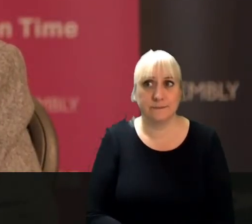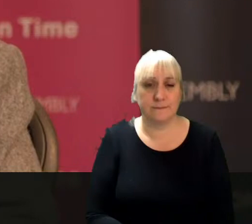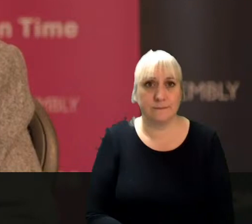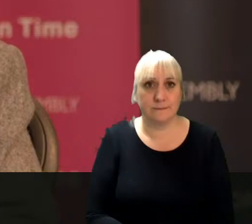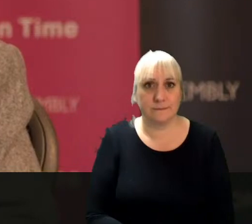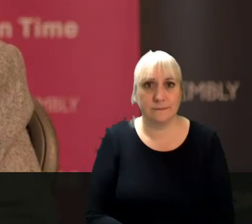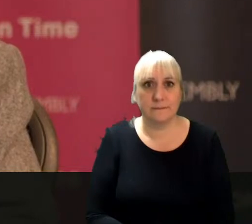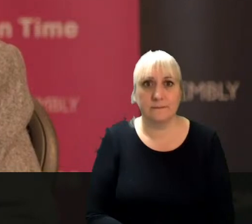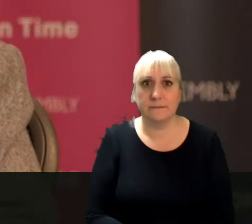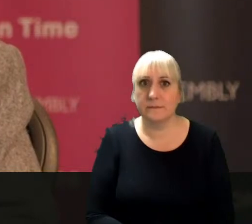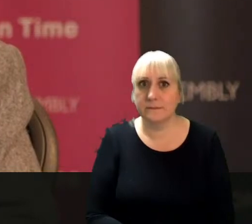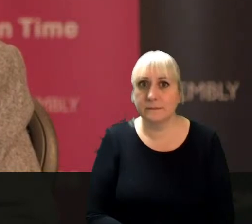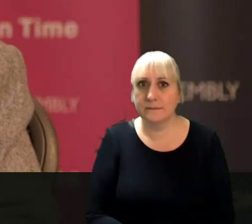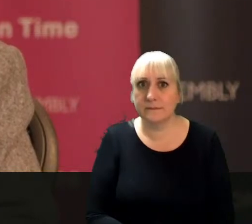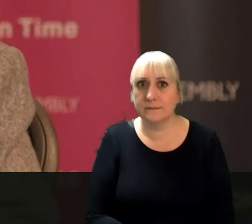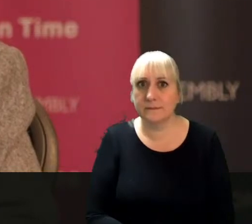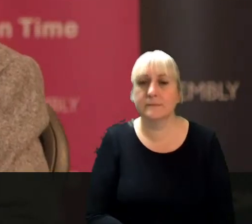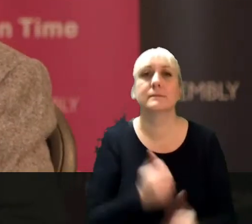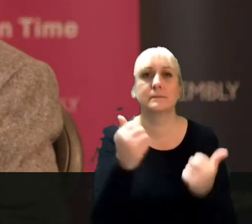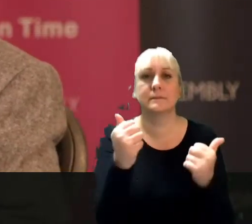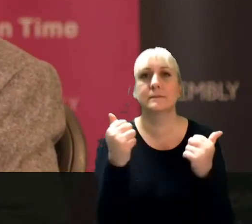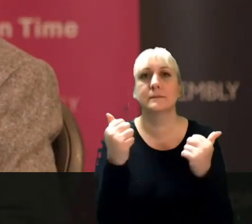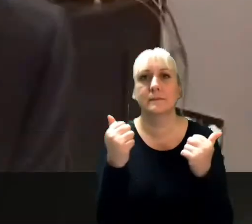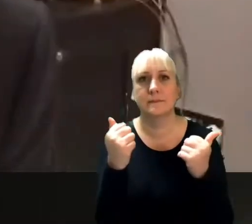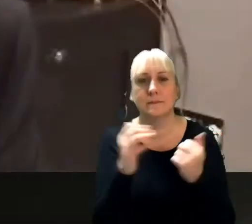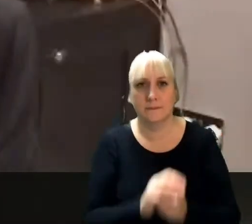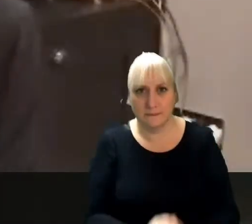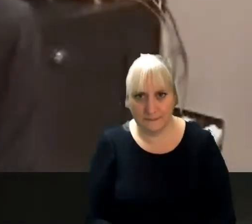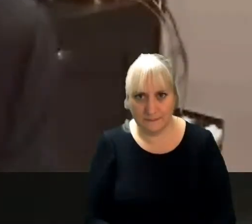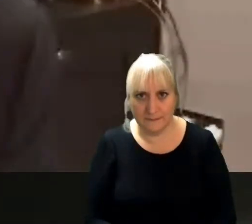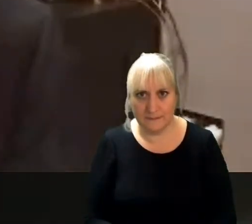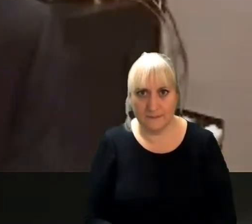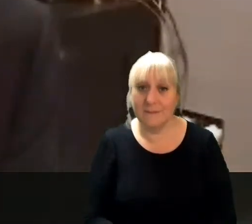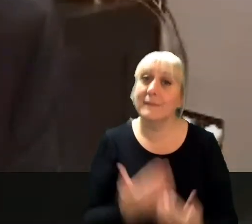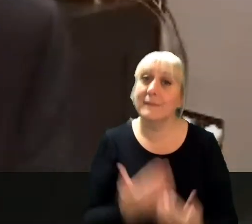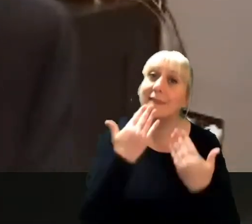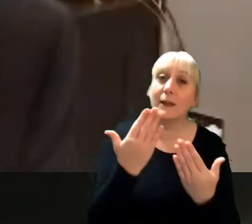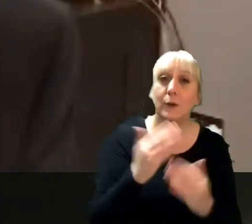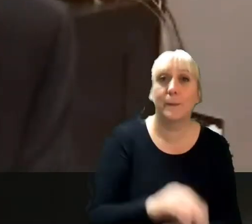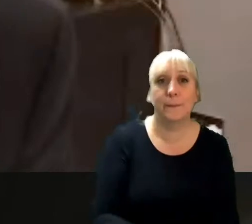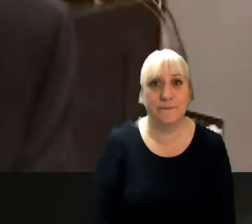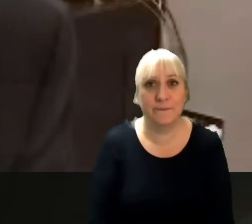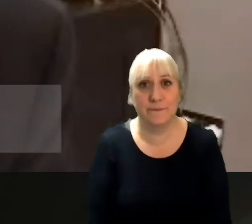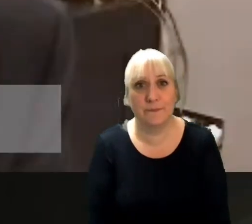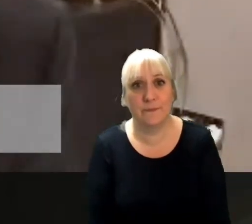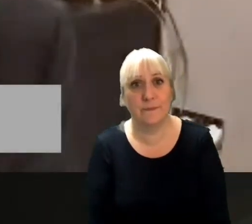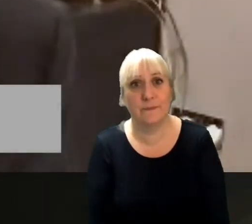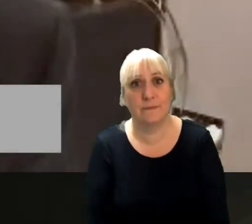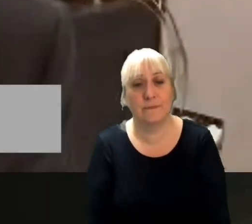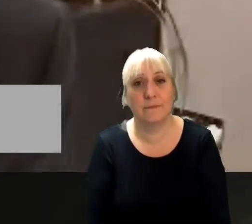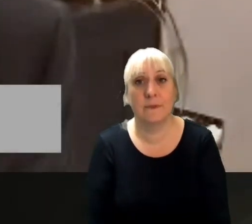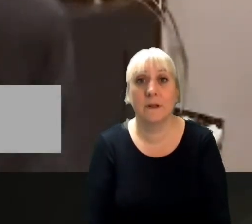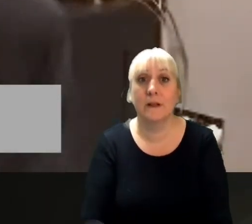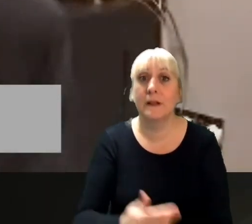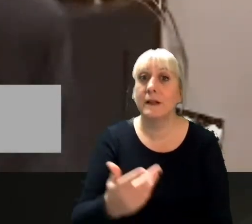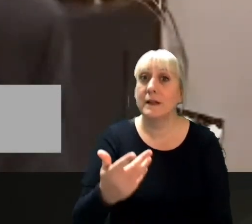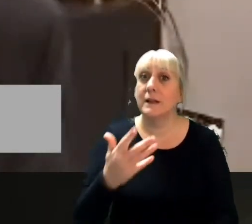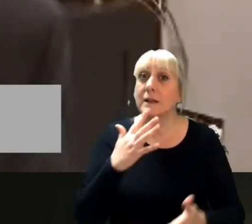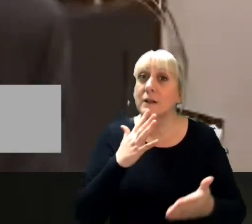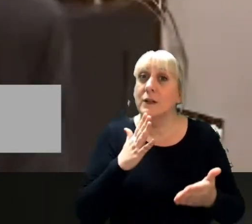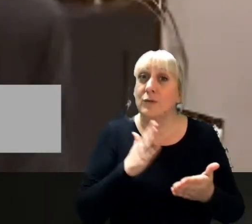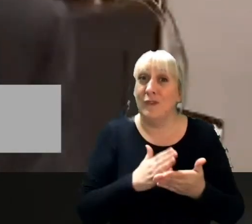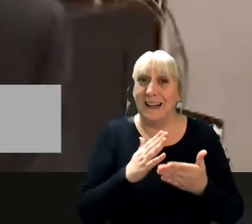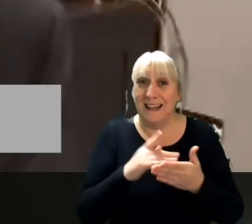Assembly. Yeah. Thank you. Look, I think as part of my question addresses the question of